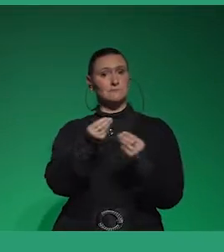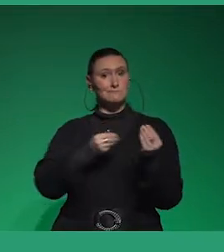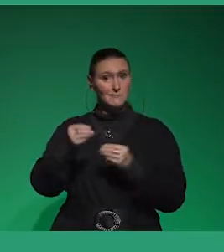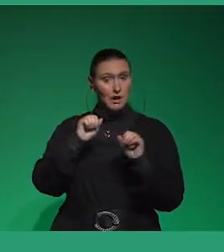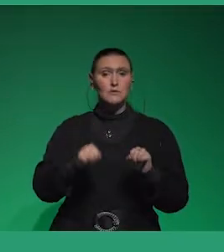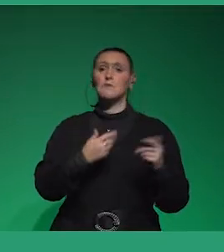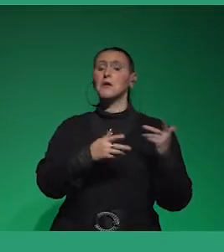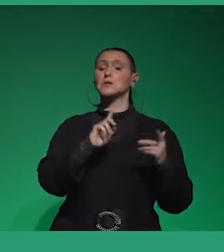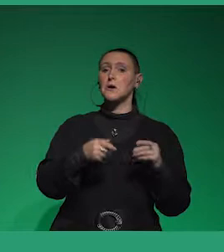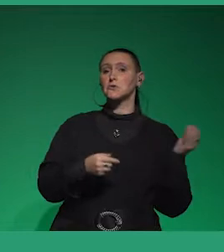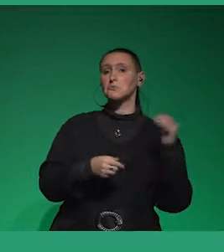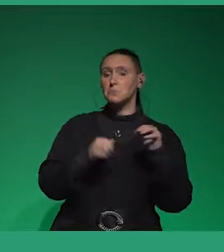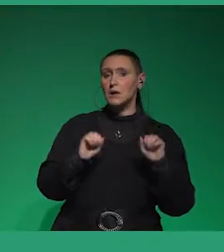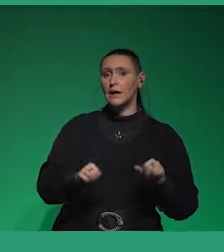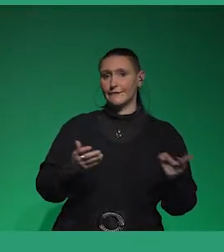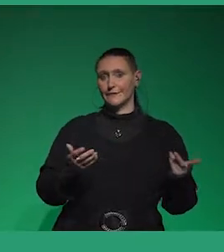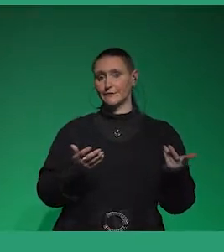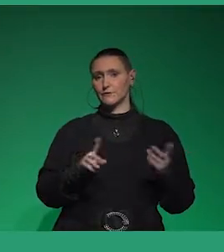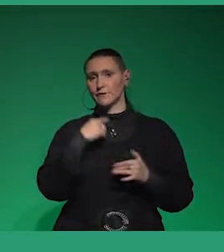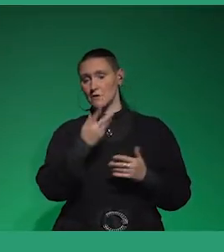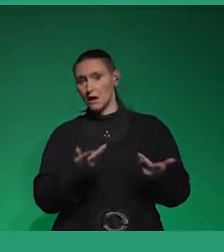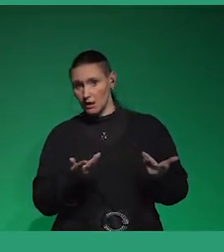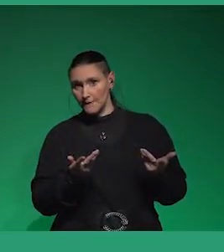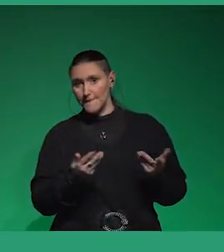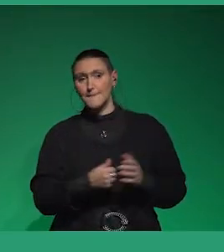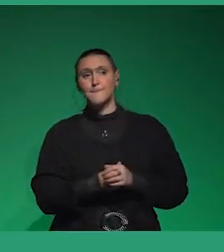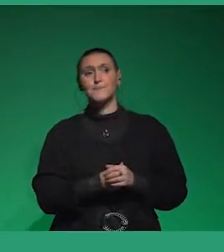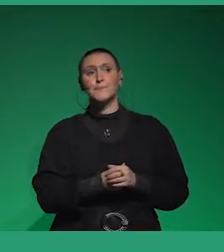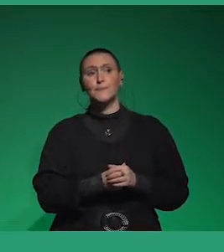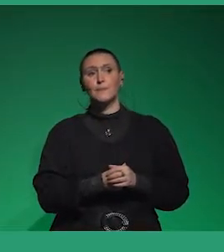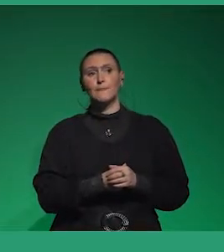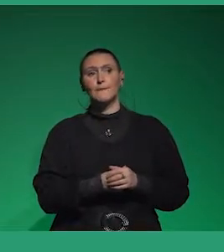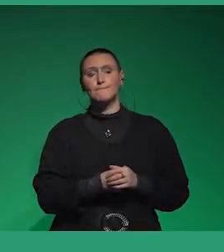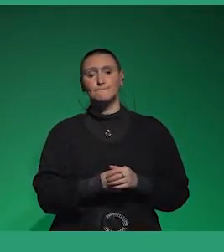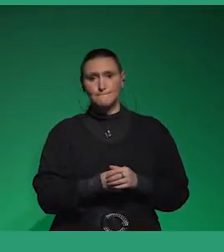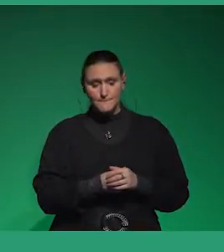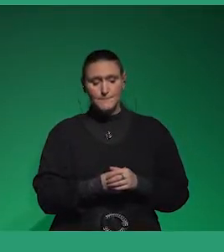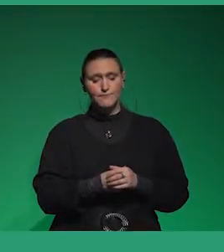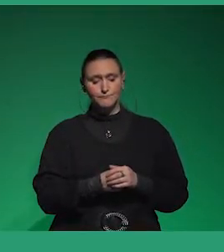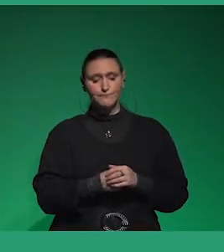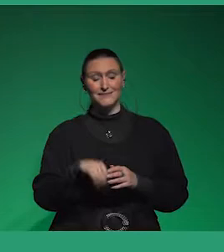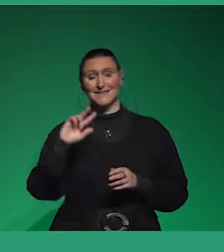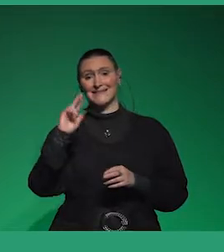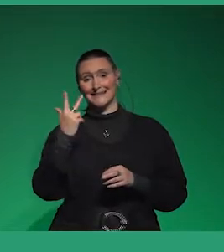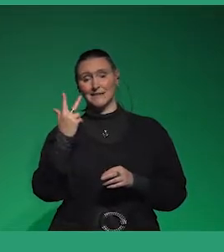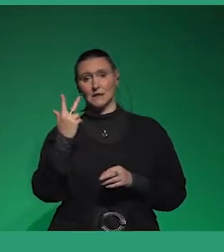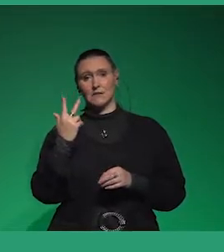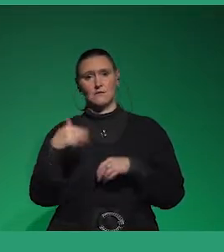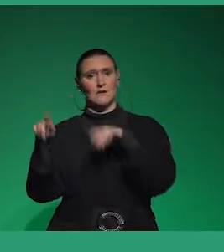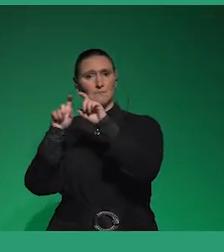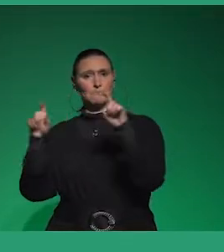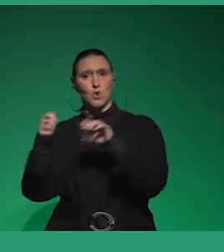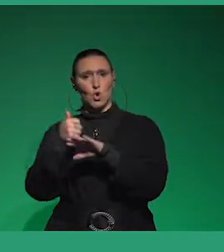data, whatever. So that and the third board in our management system is the